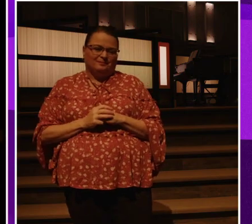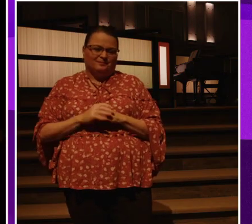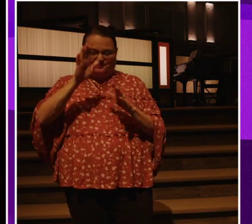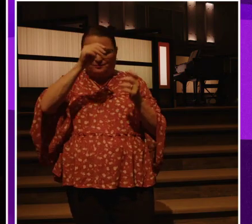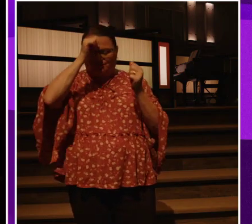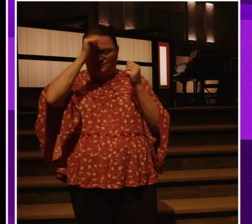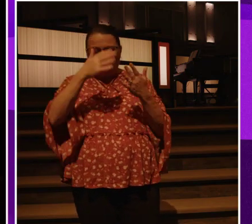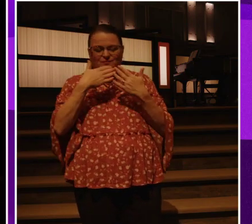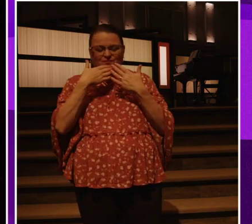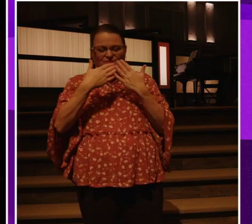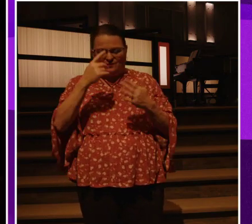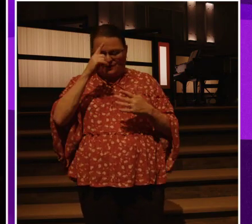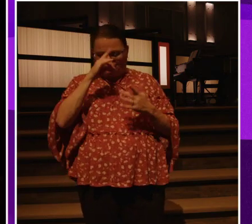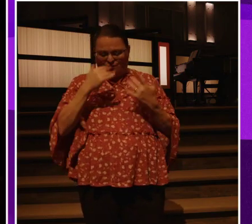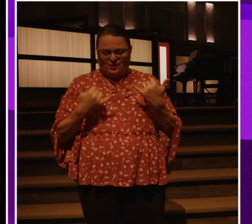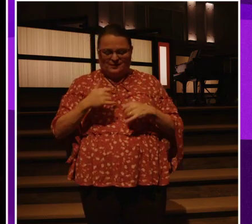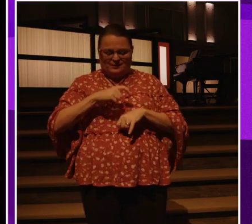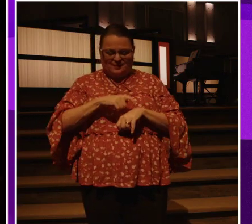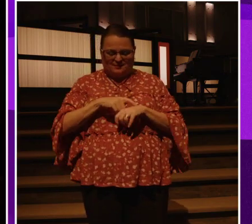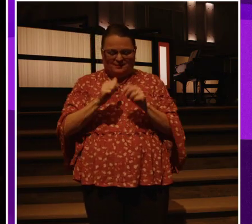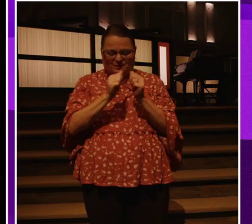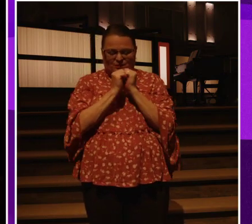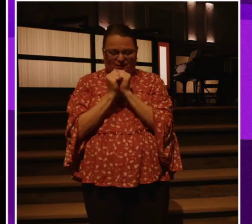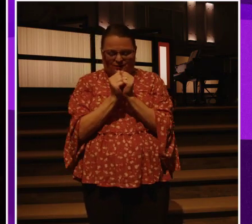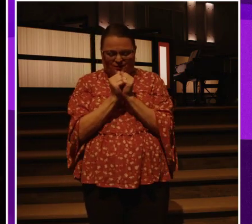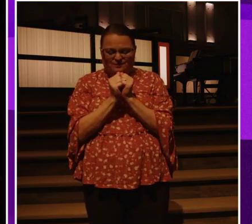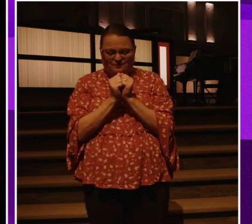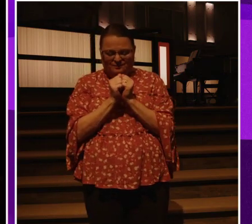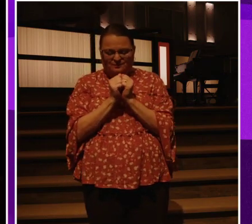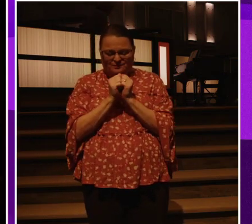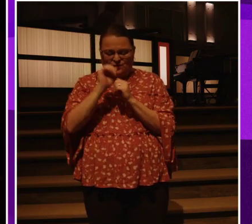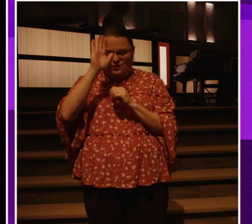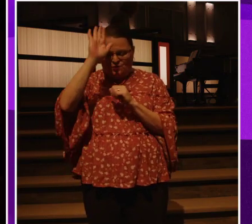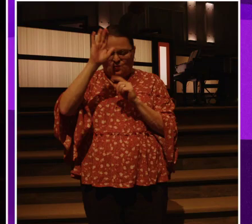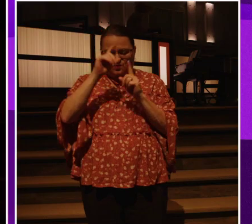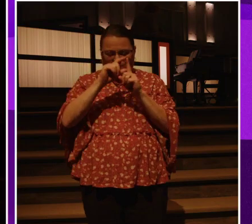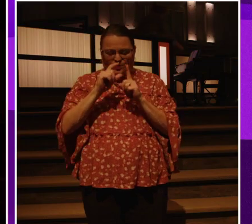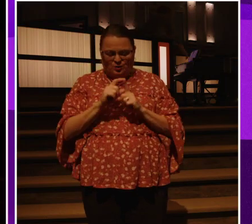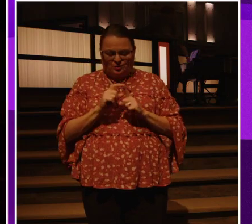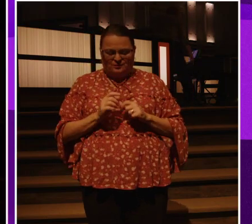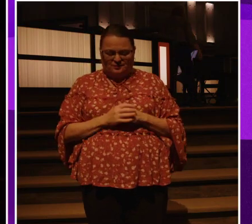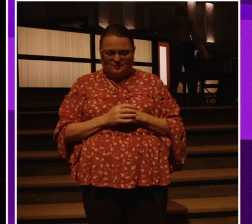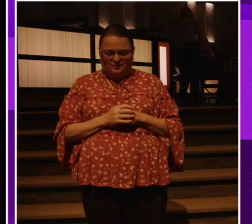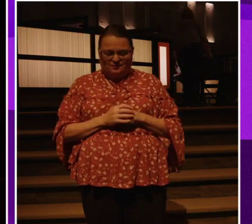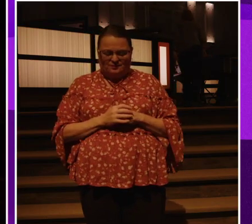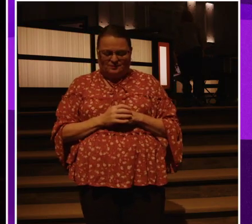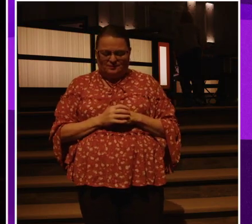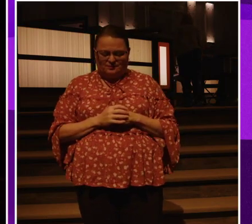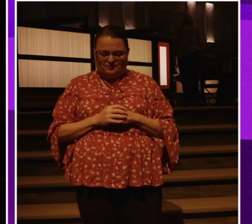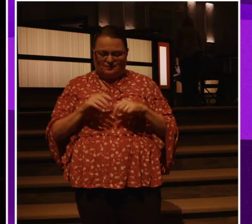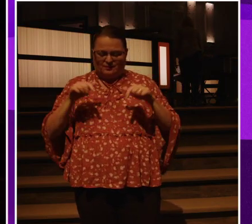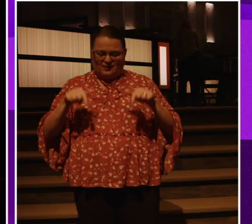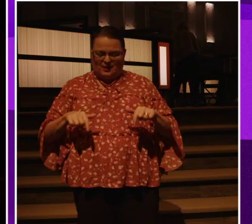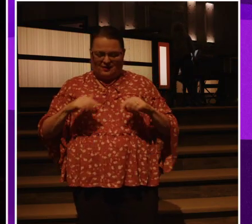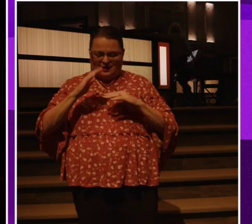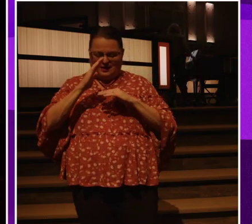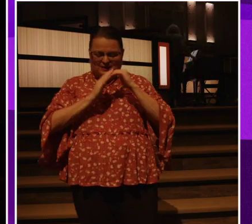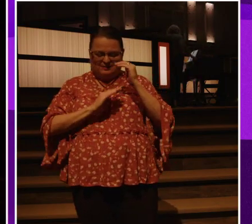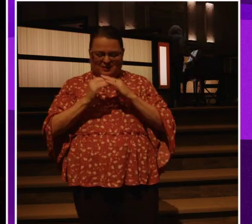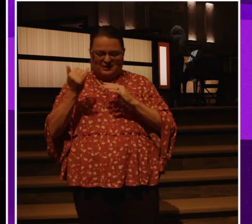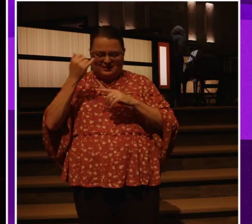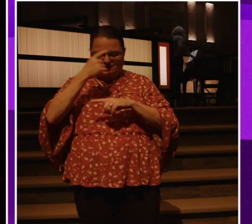Father, thank You for the time that we have had together in Your word. In this building today